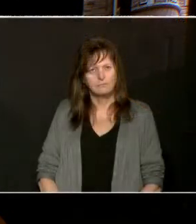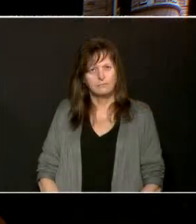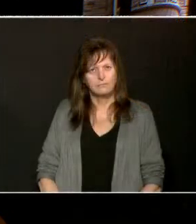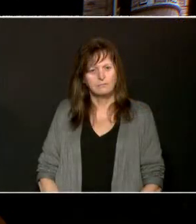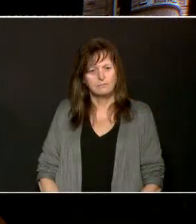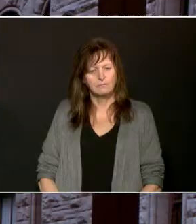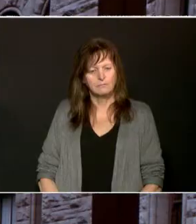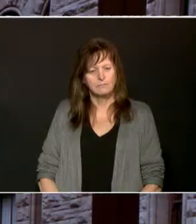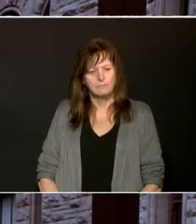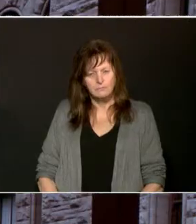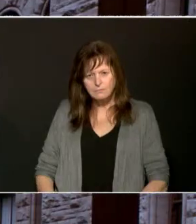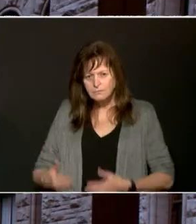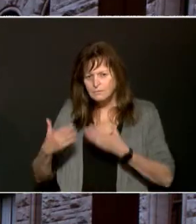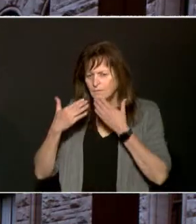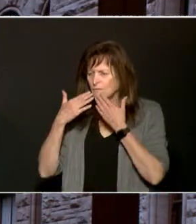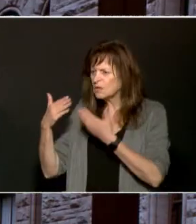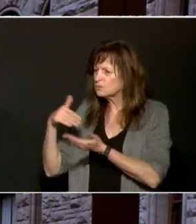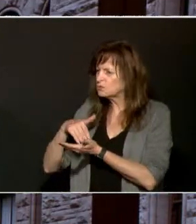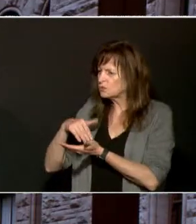Thank you very much, Dr. Brown.